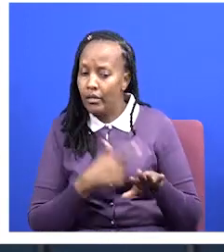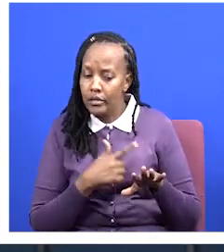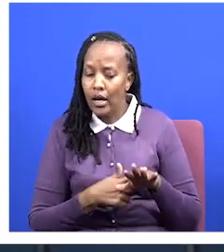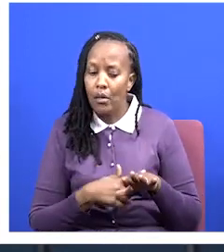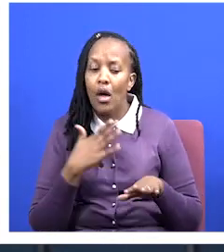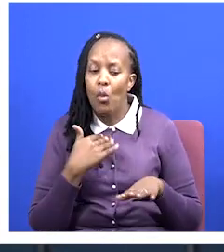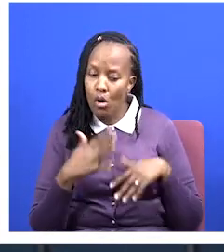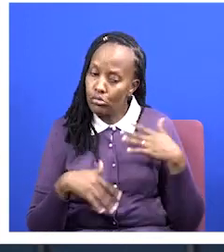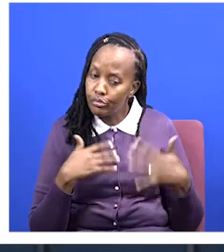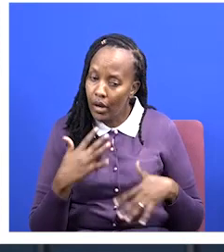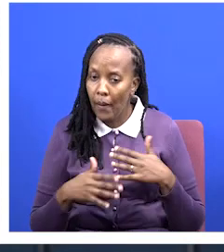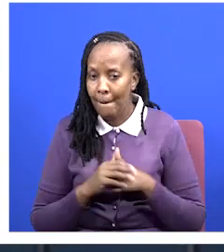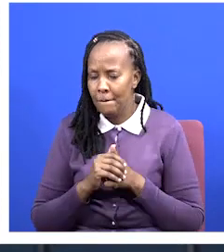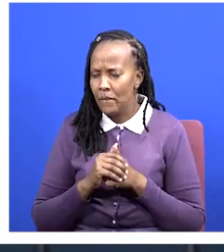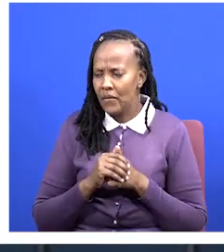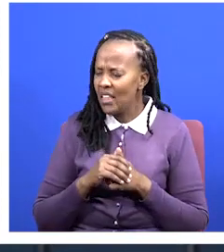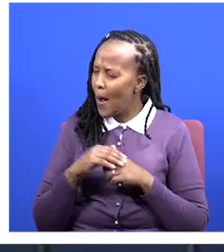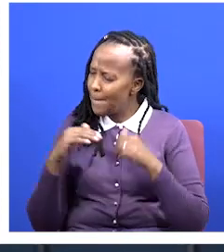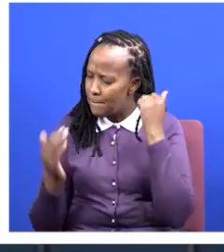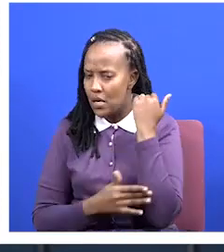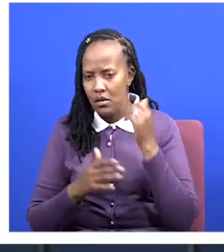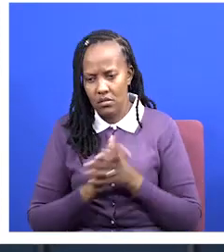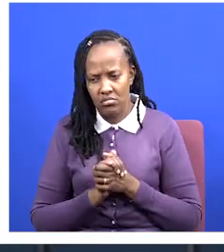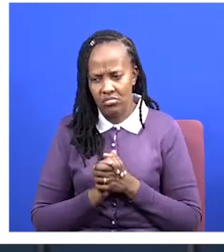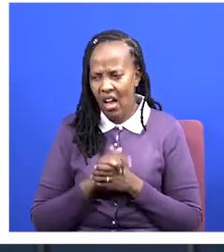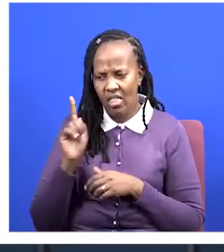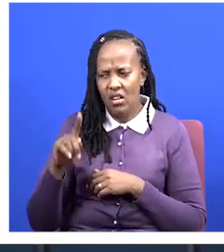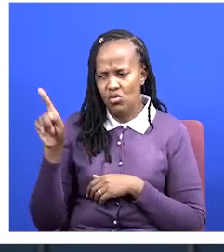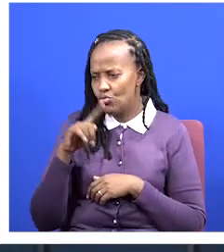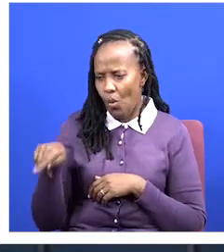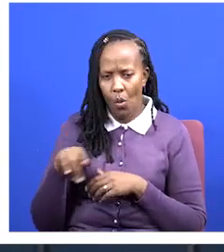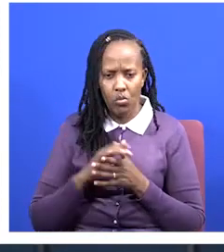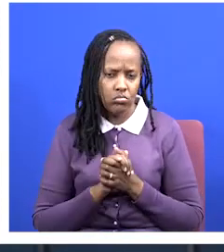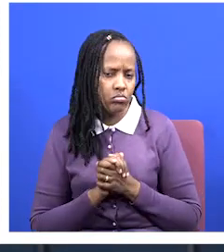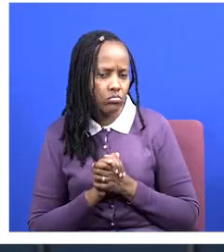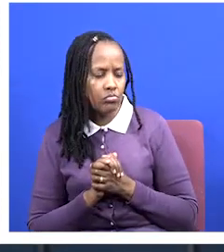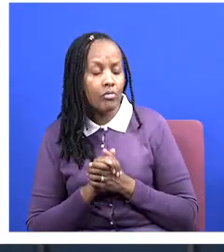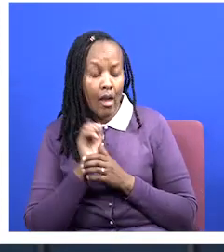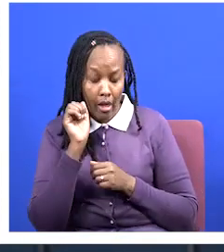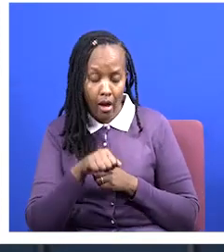so mean. Sorry, Tommy Tom. Mm-hmm. That was not fair. Mm-hmm.